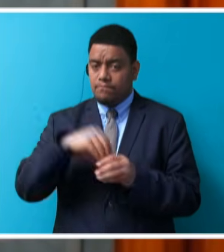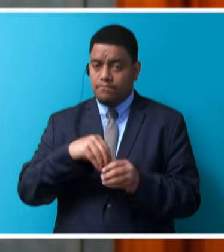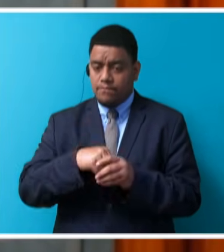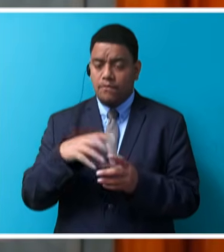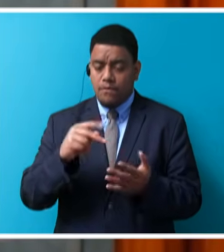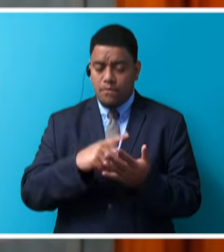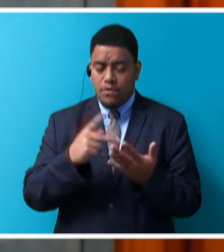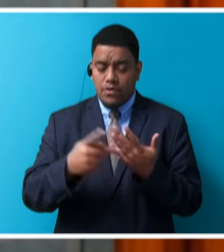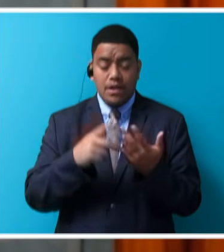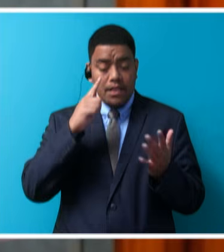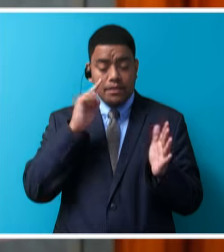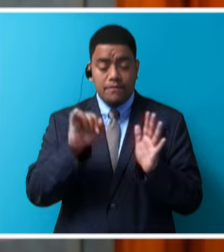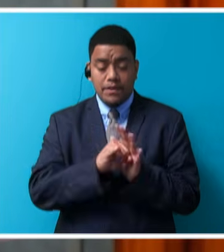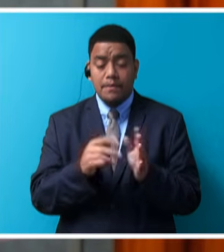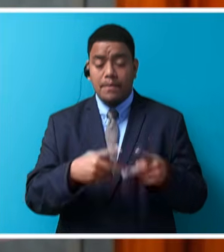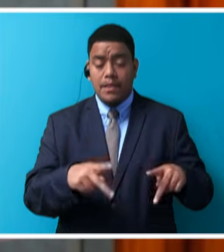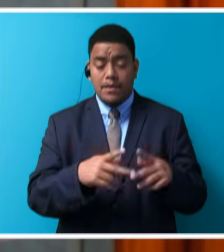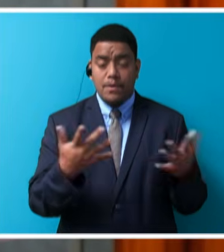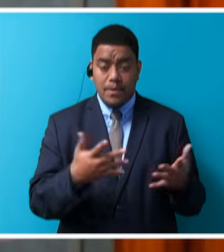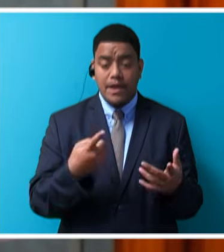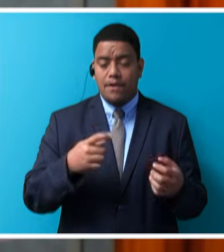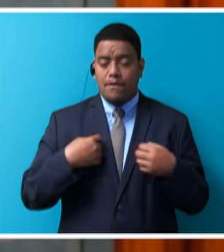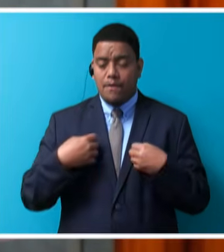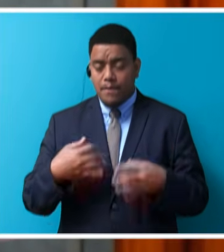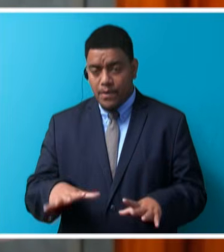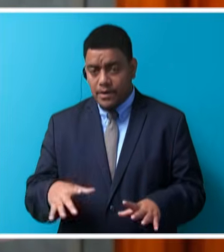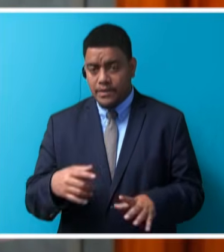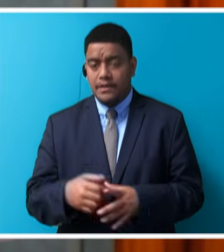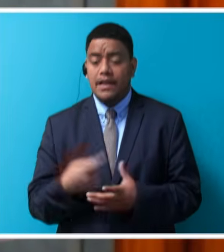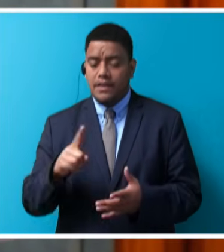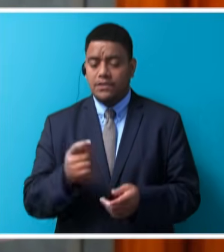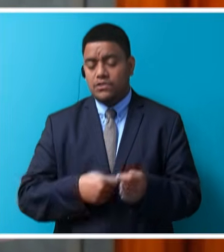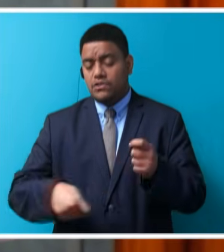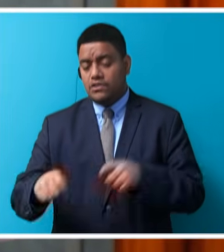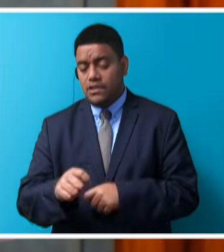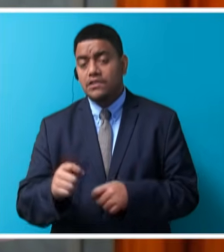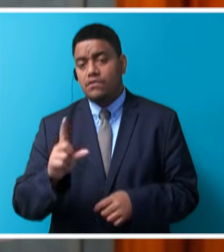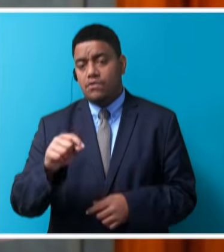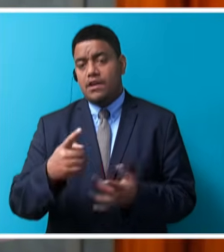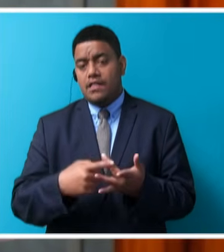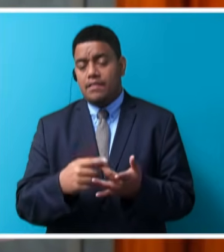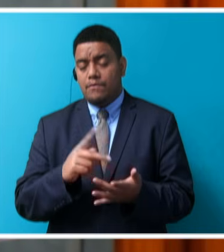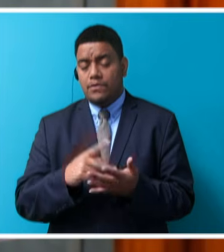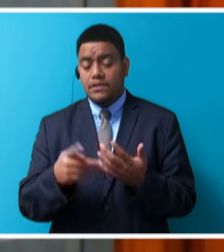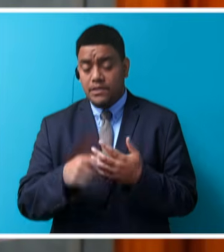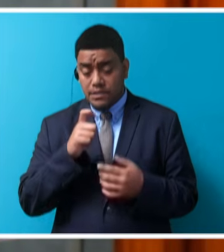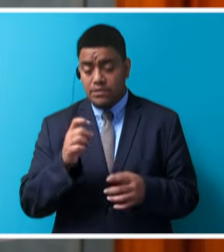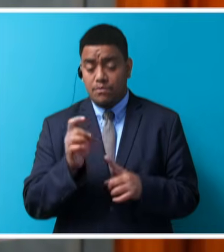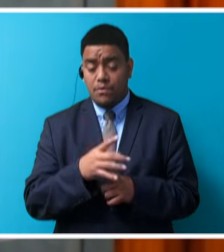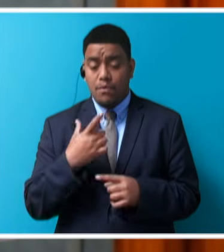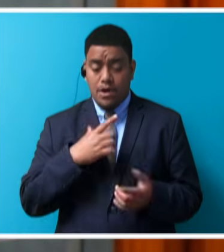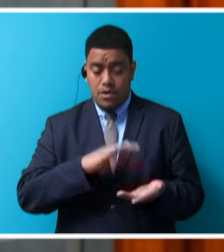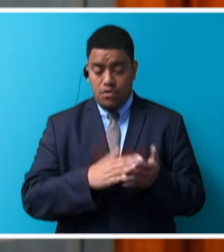project identification through to completion and handover. This is important because community